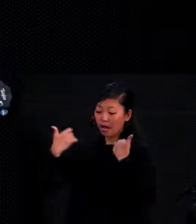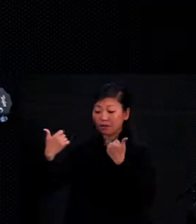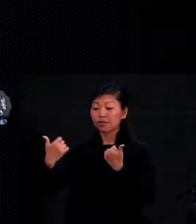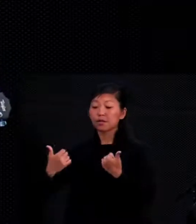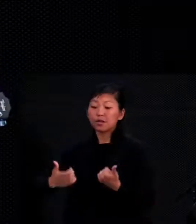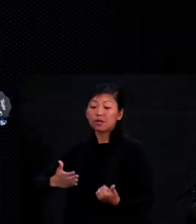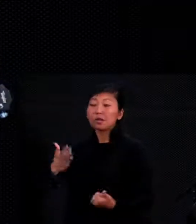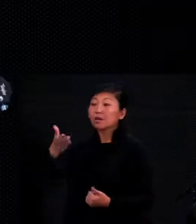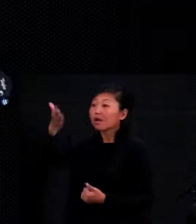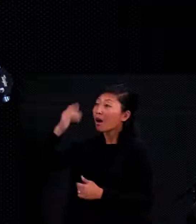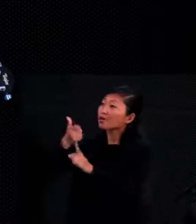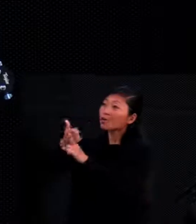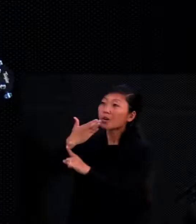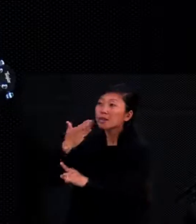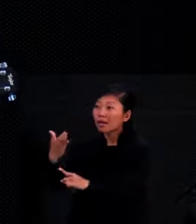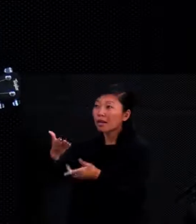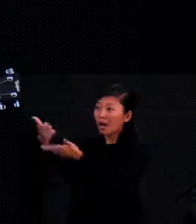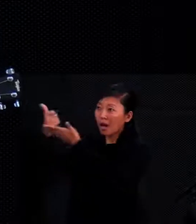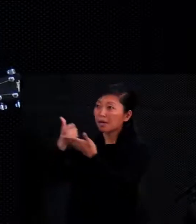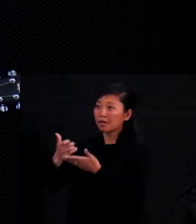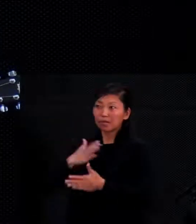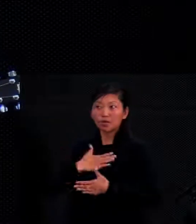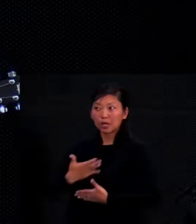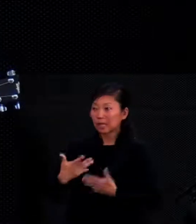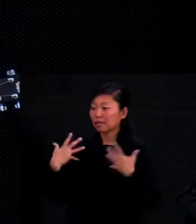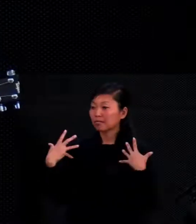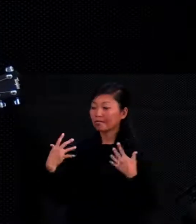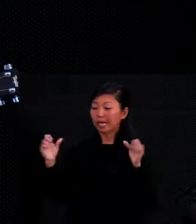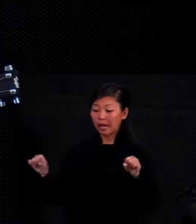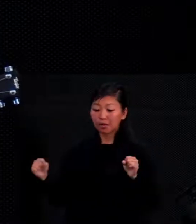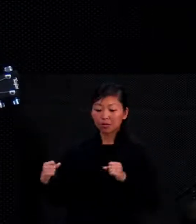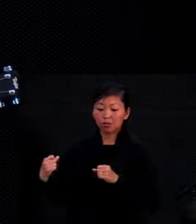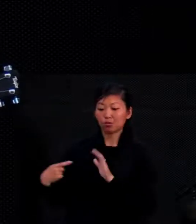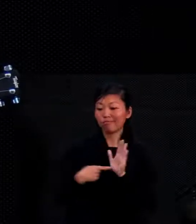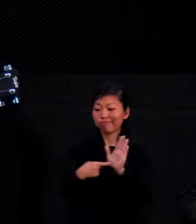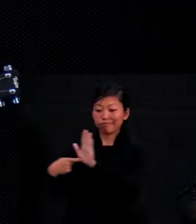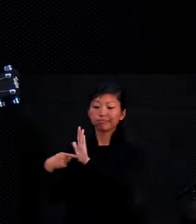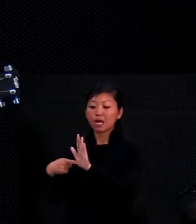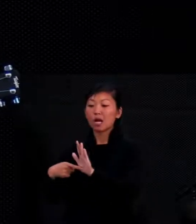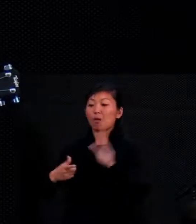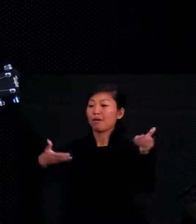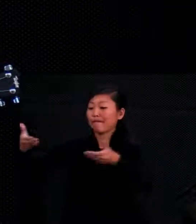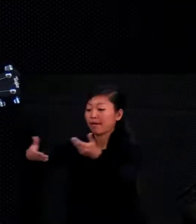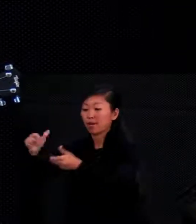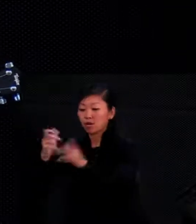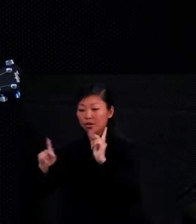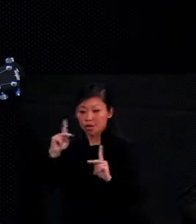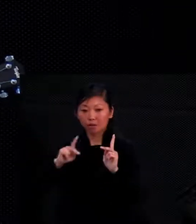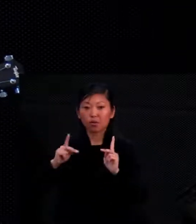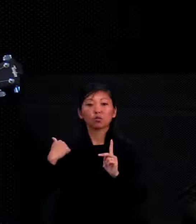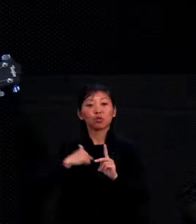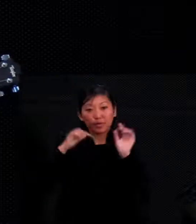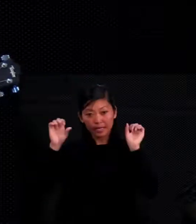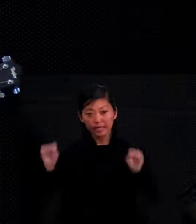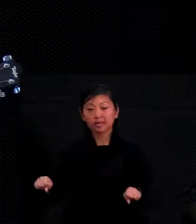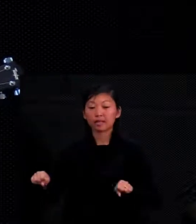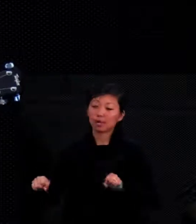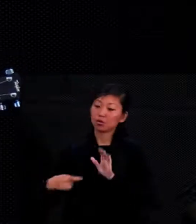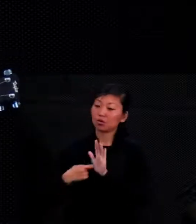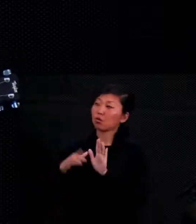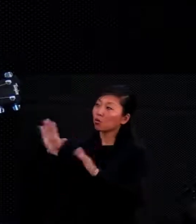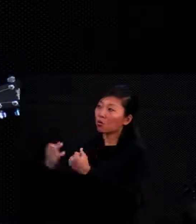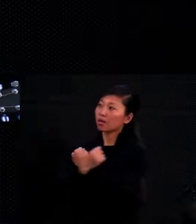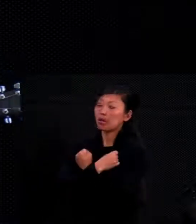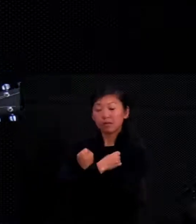God that we serve, and that we might bring others and invite them into living under your good rule. We pray this in the name of